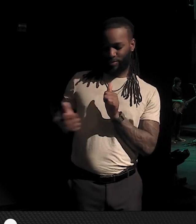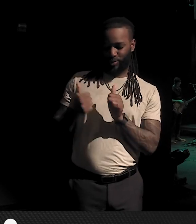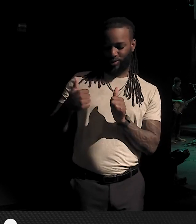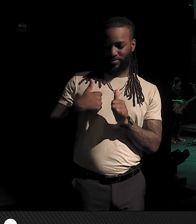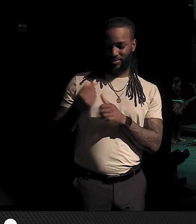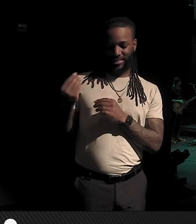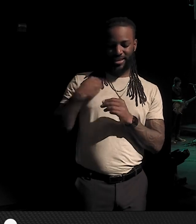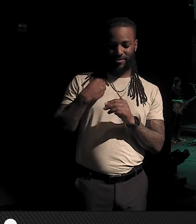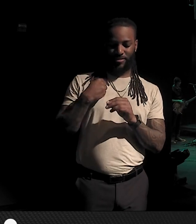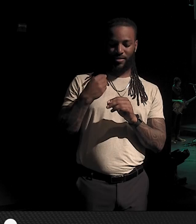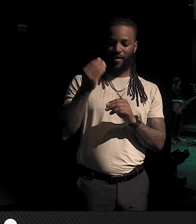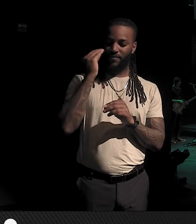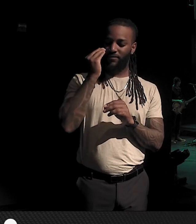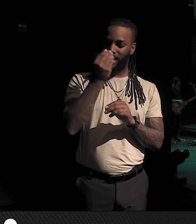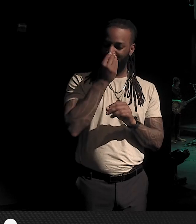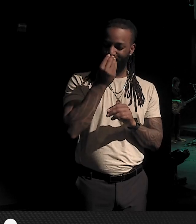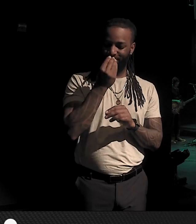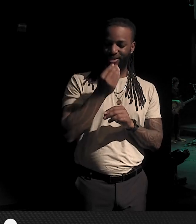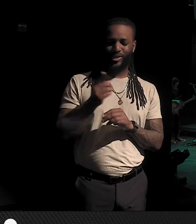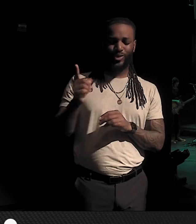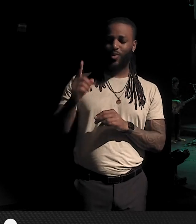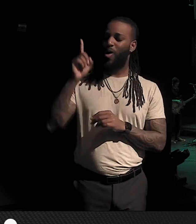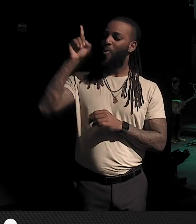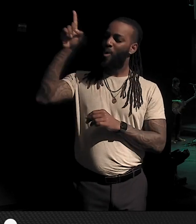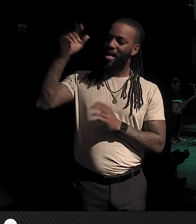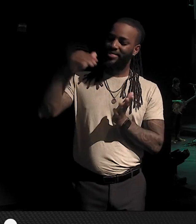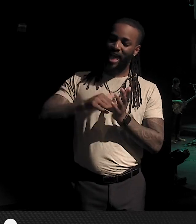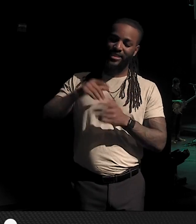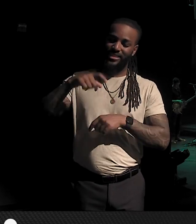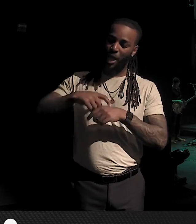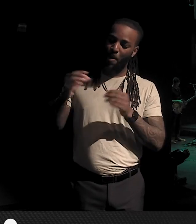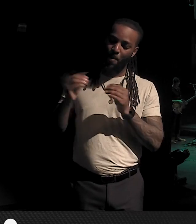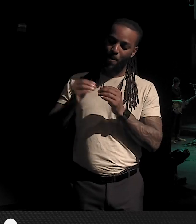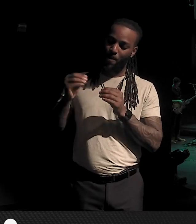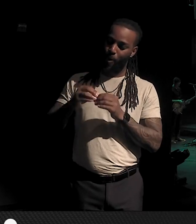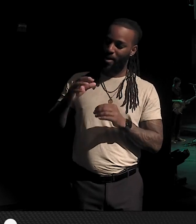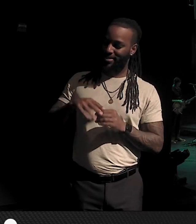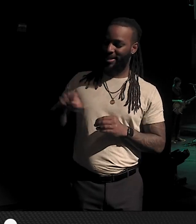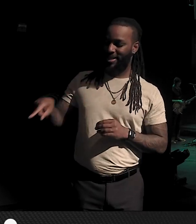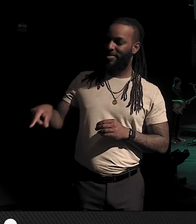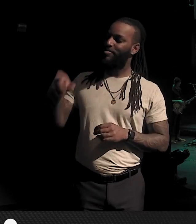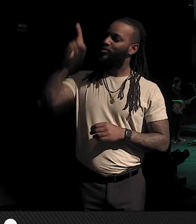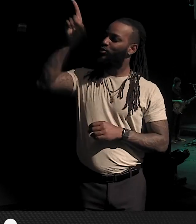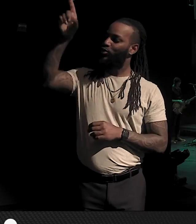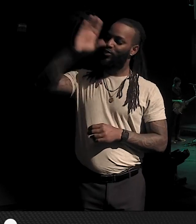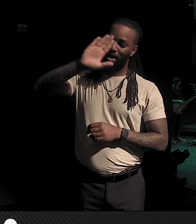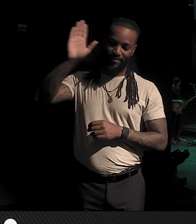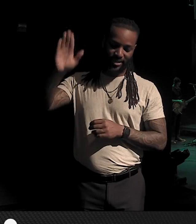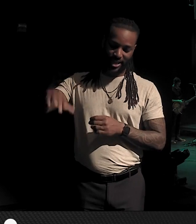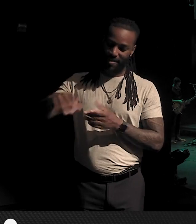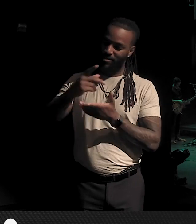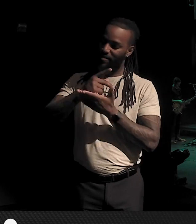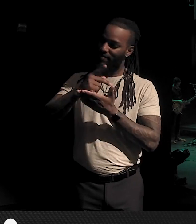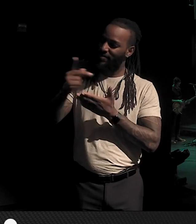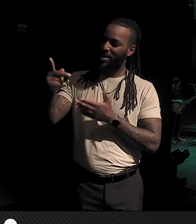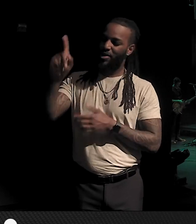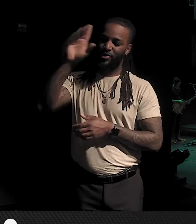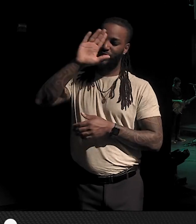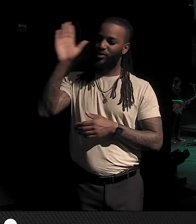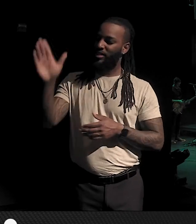is a thousand times more. You who never fail, you who never